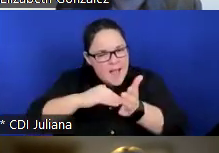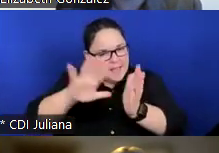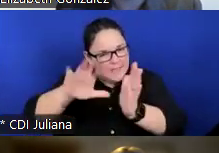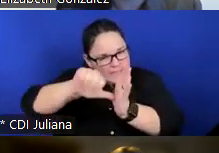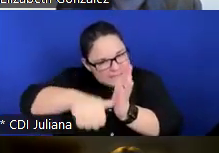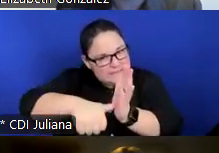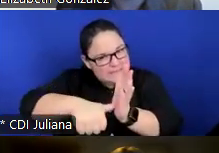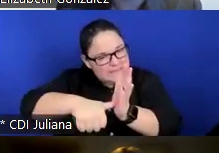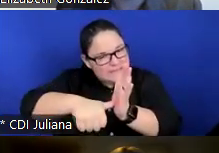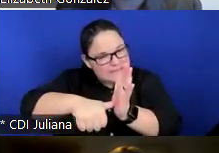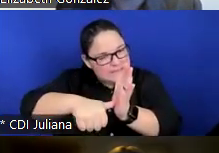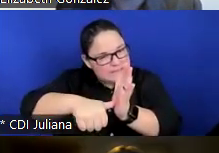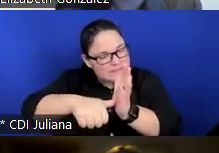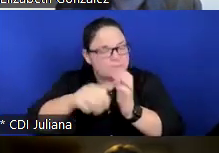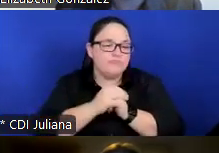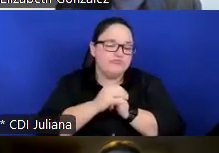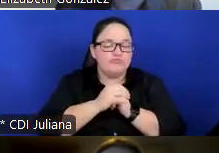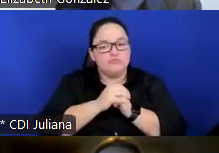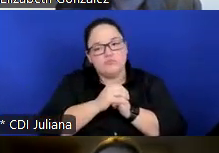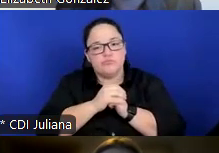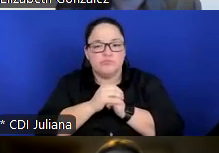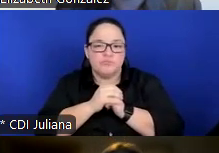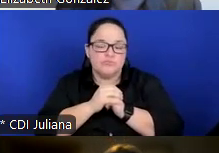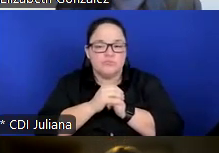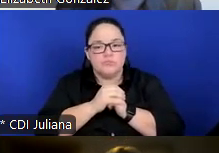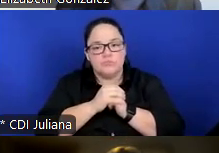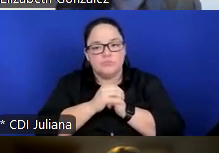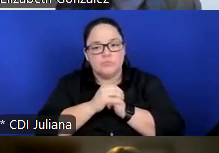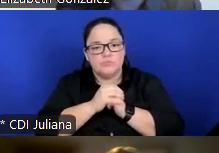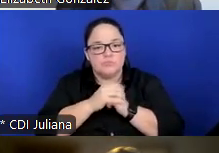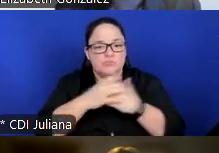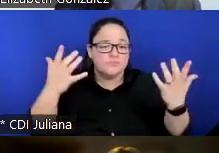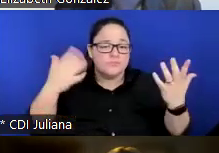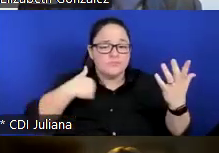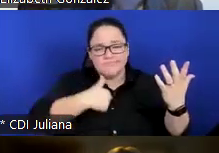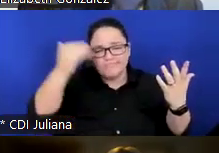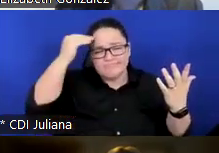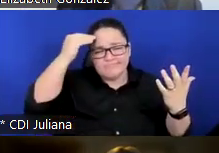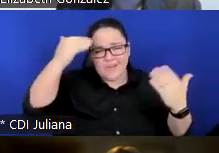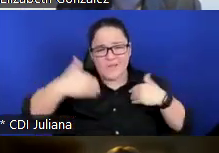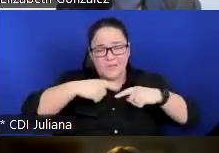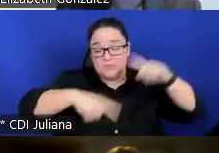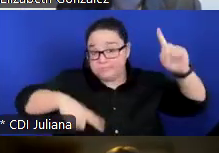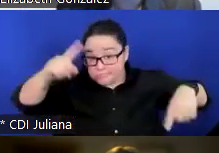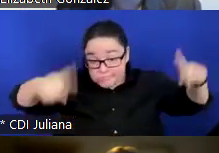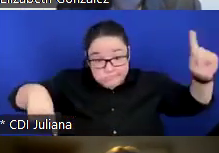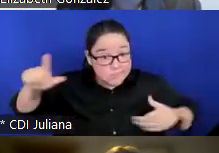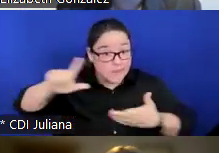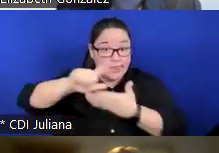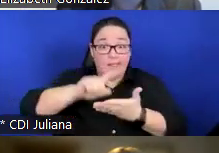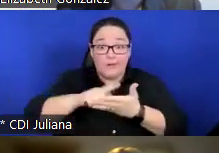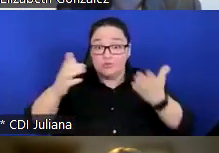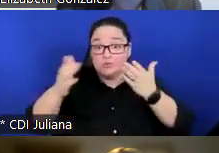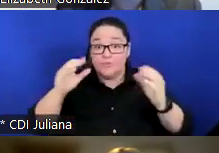that various different legal services organizations have been involved in this